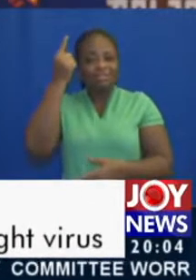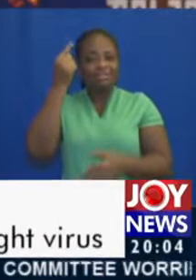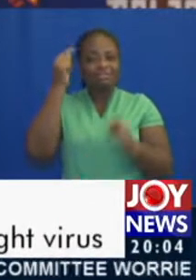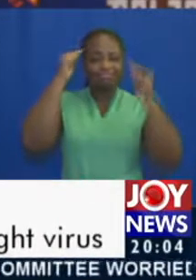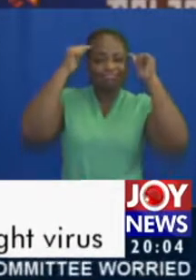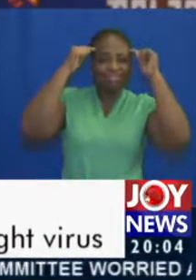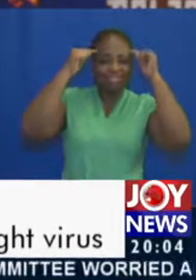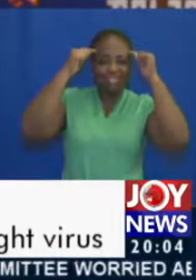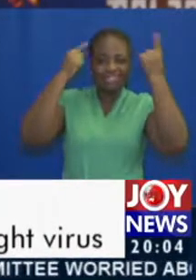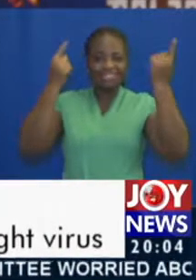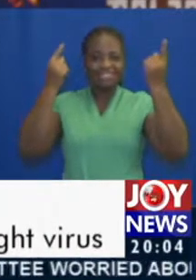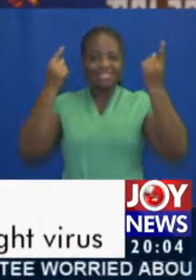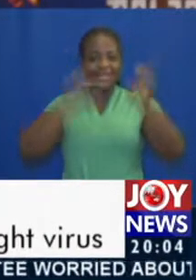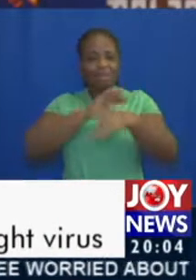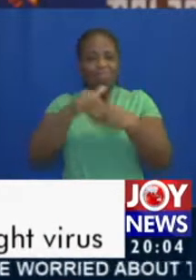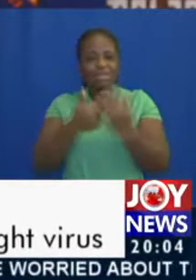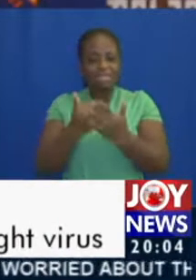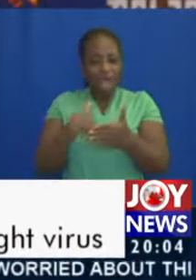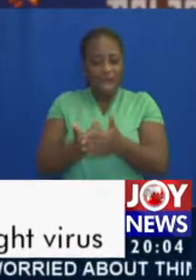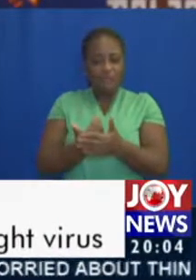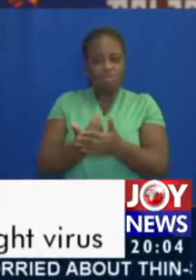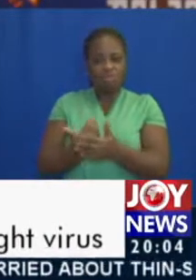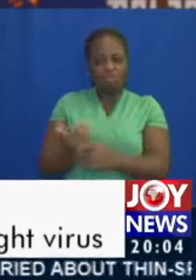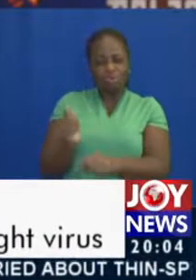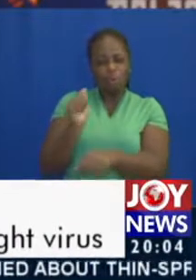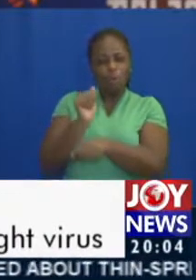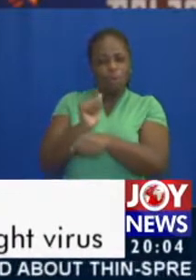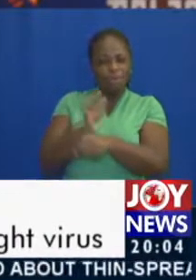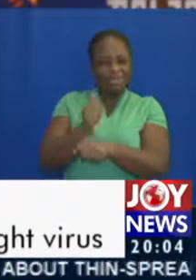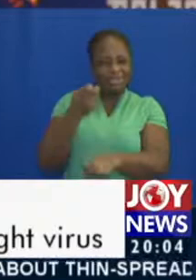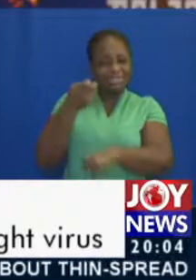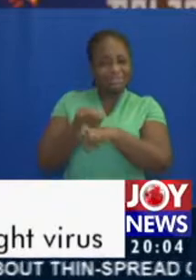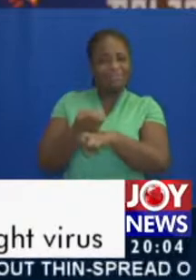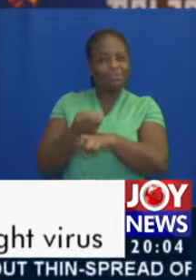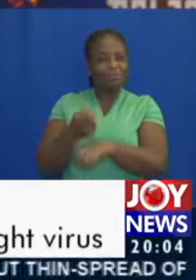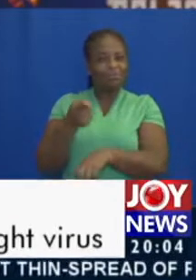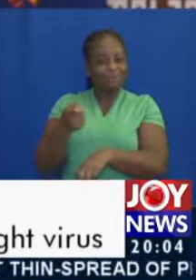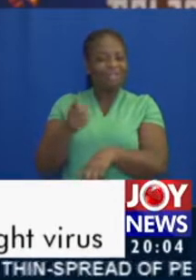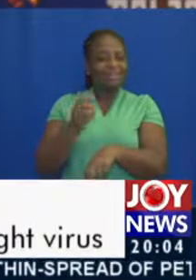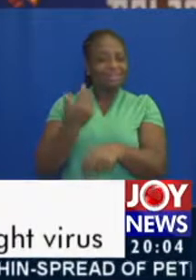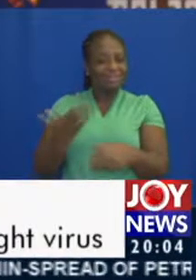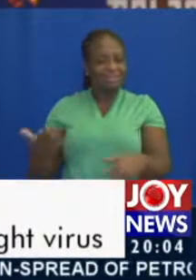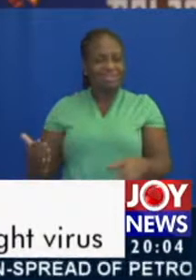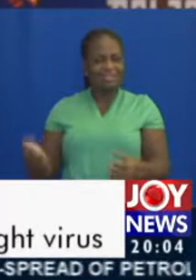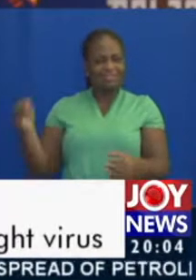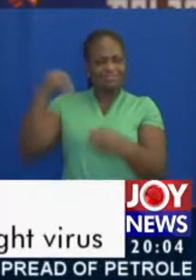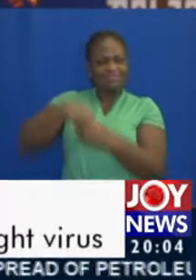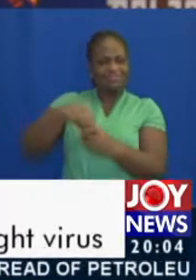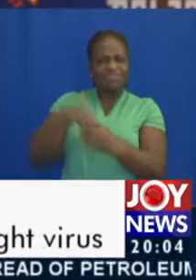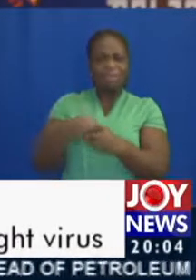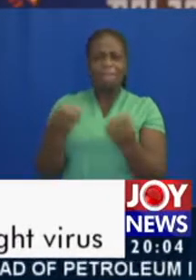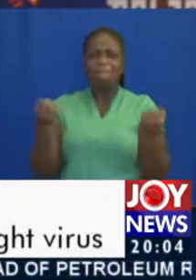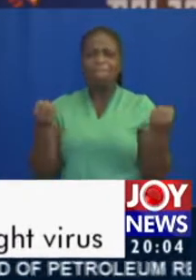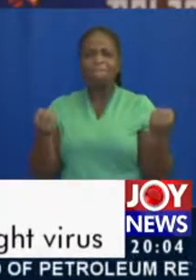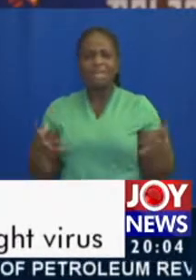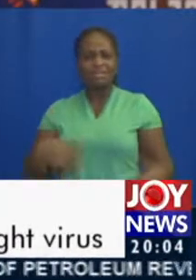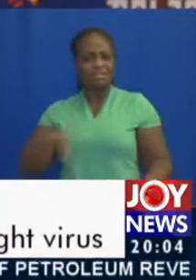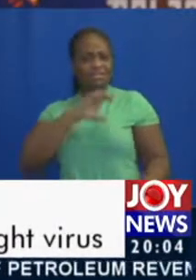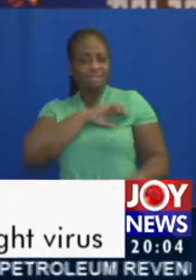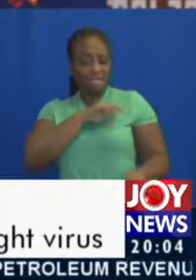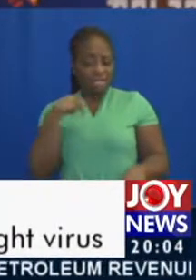concerns about conducting such a complex exercise involving millions of citizens at this